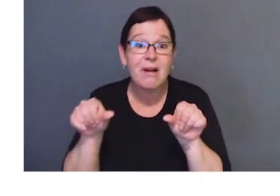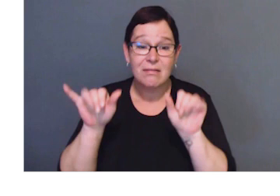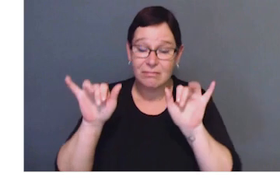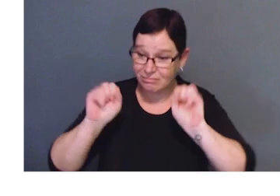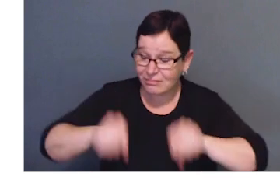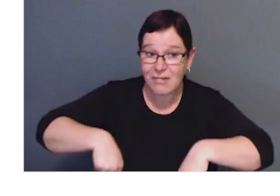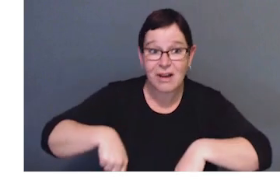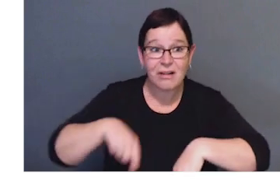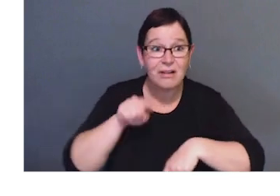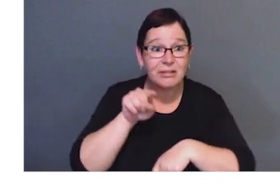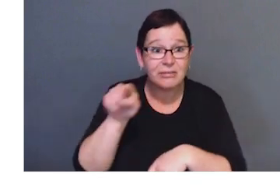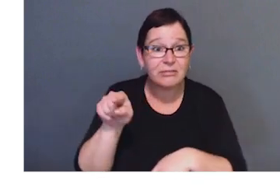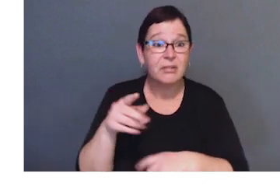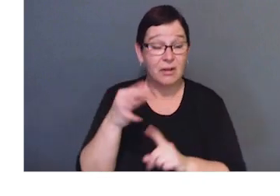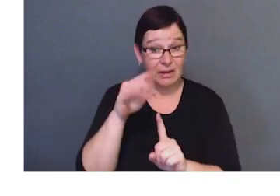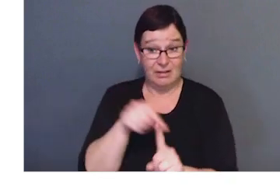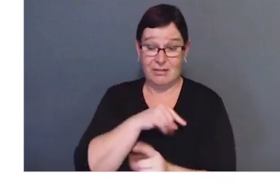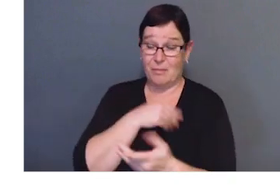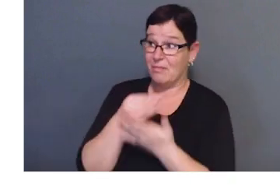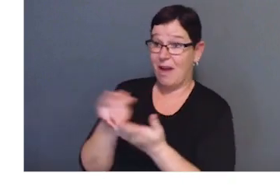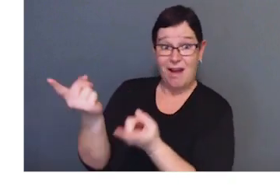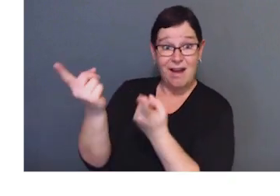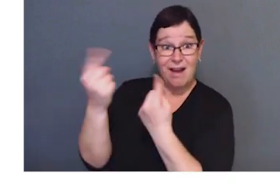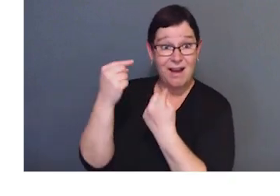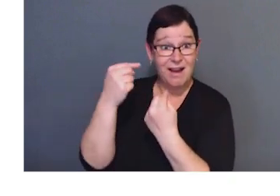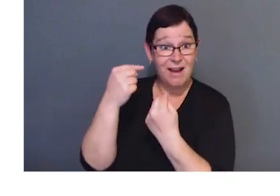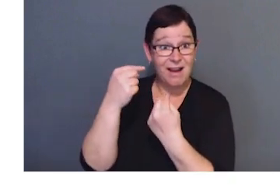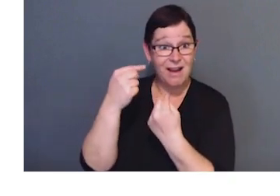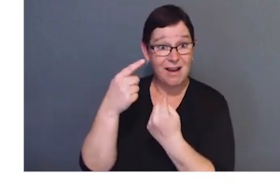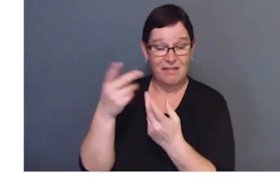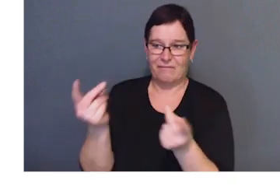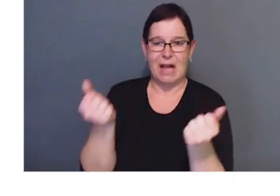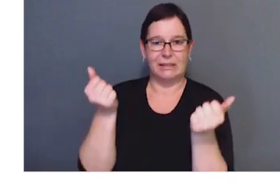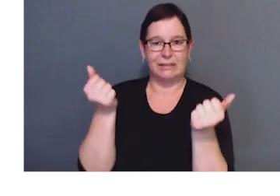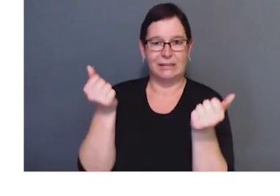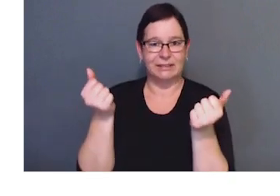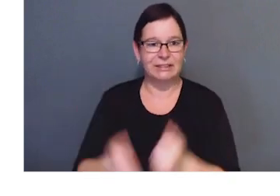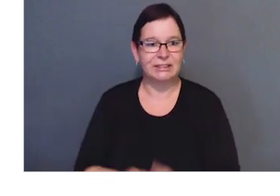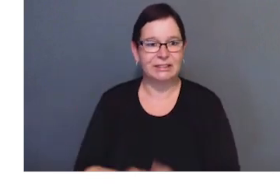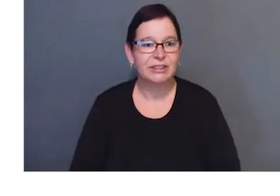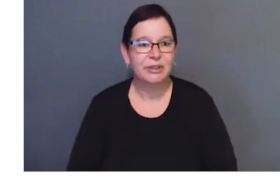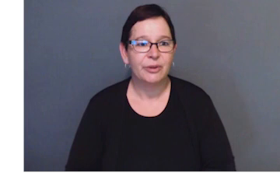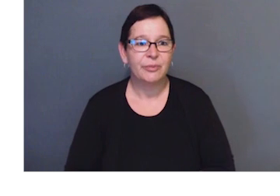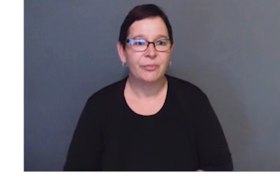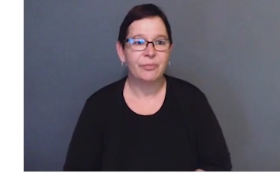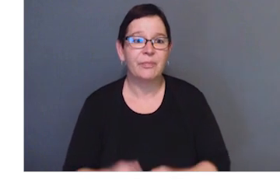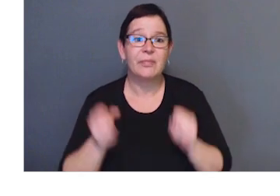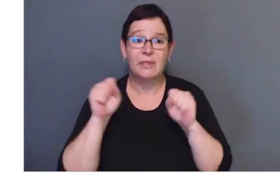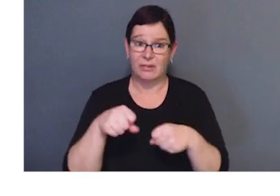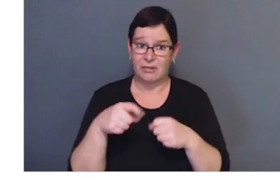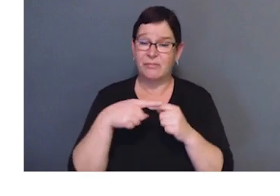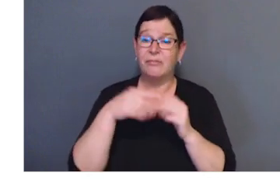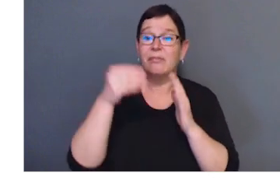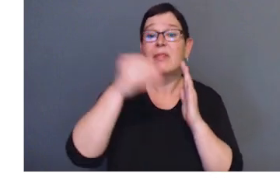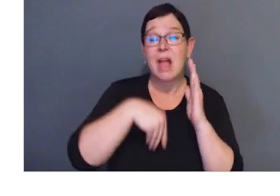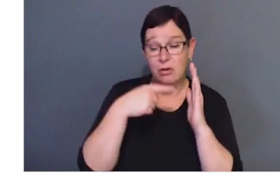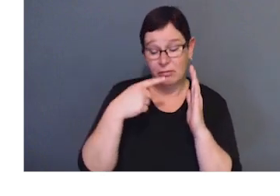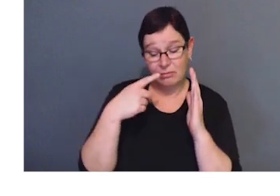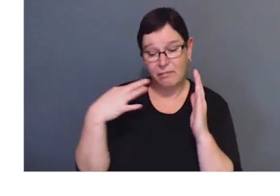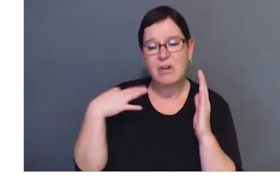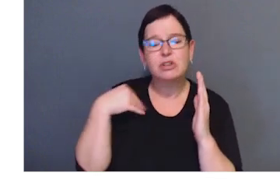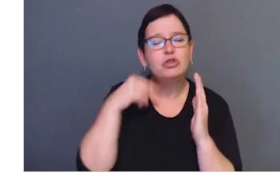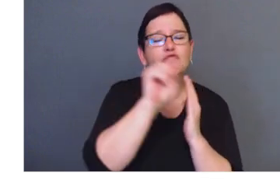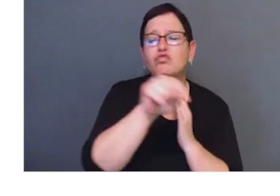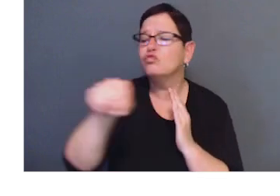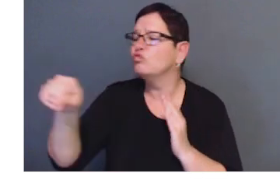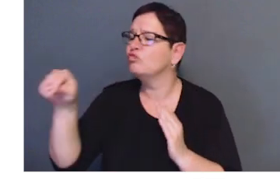Volunteers may be able to help you do your taxes for free, and there are tax clinics hosted by community organizations across Canada for those